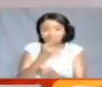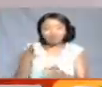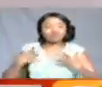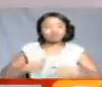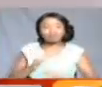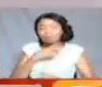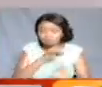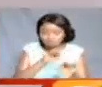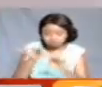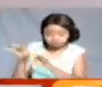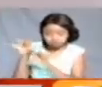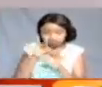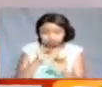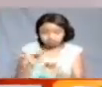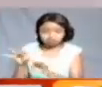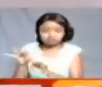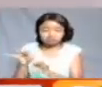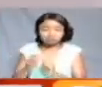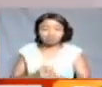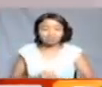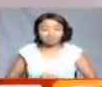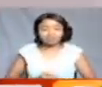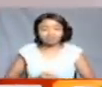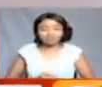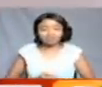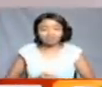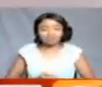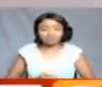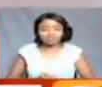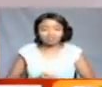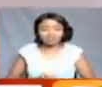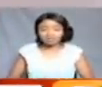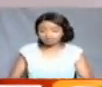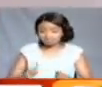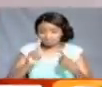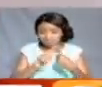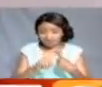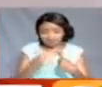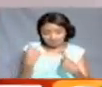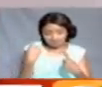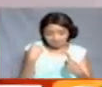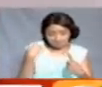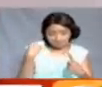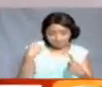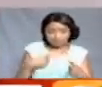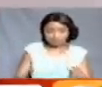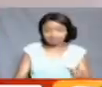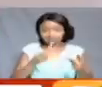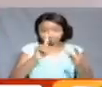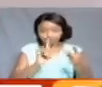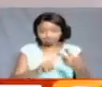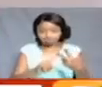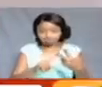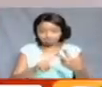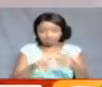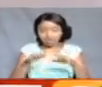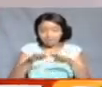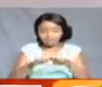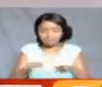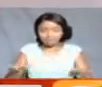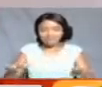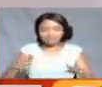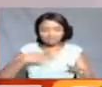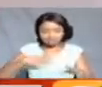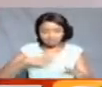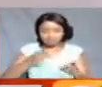different markets. So one is the numbers. Two is the market segmentation you're in. Three